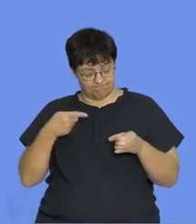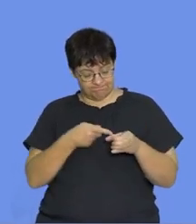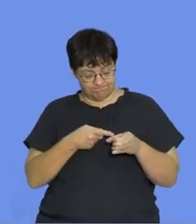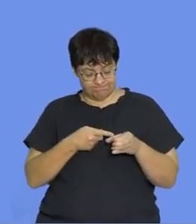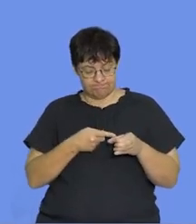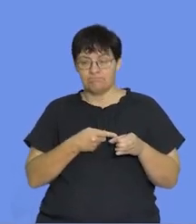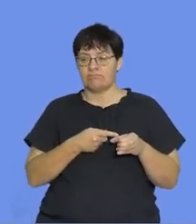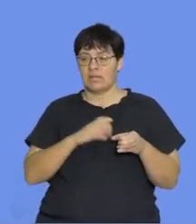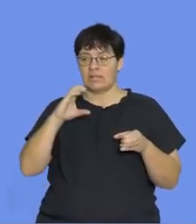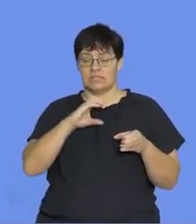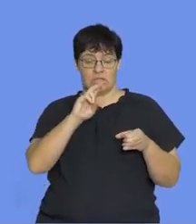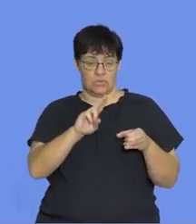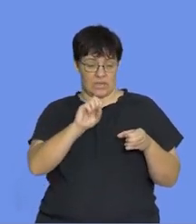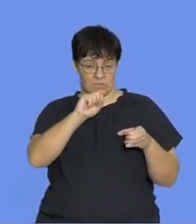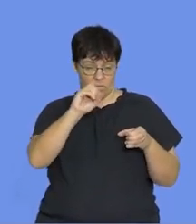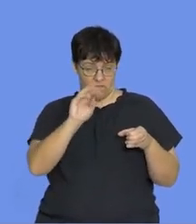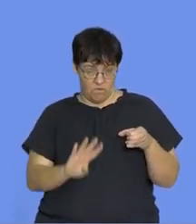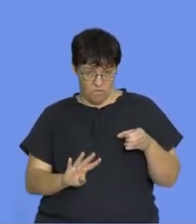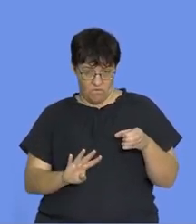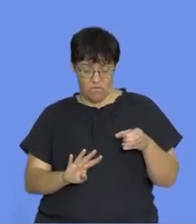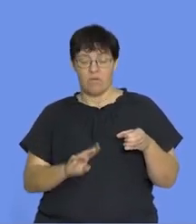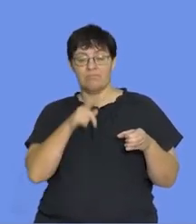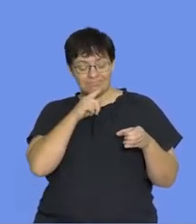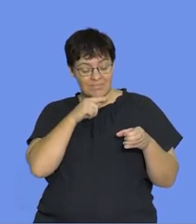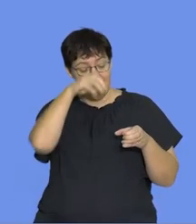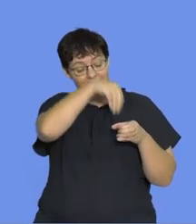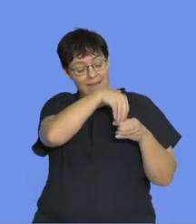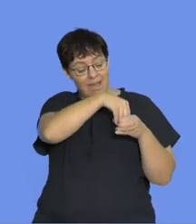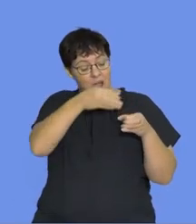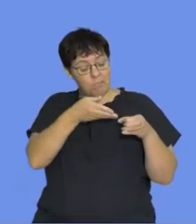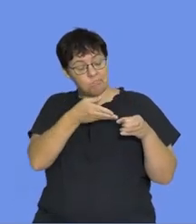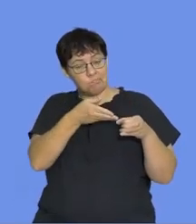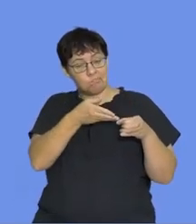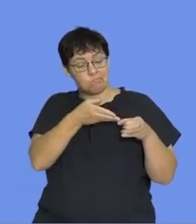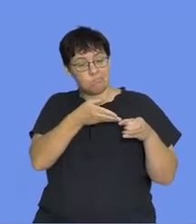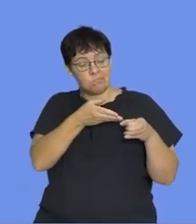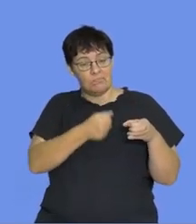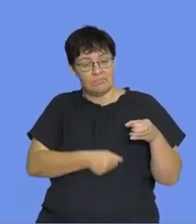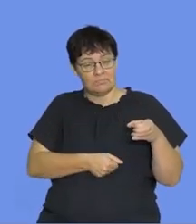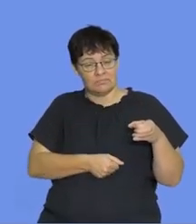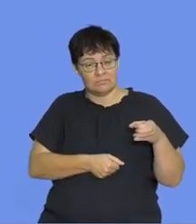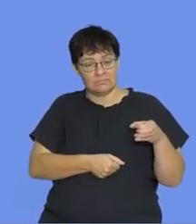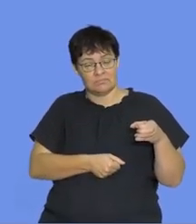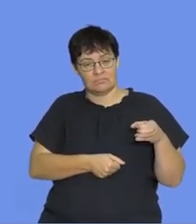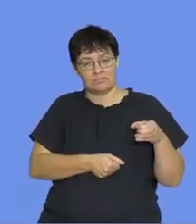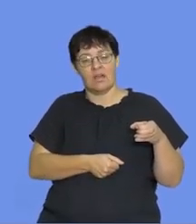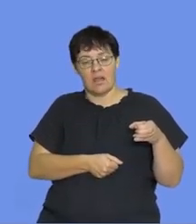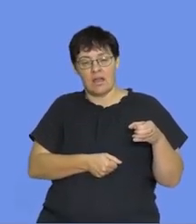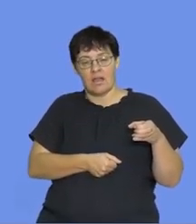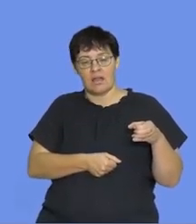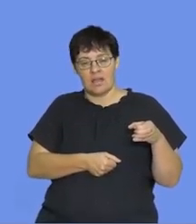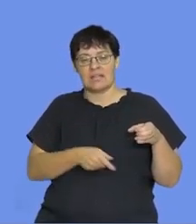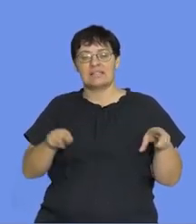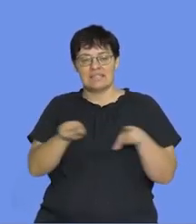copper sulfate as an example, these elements that make up copper sulfate will be in the